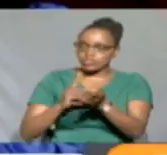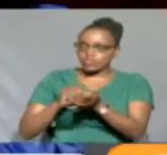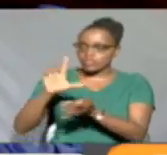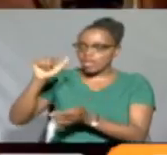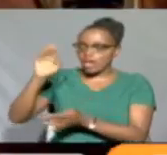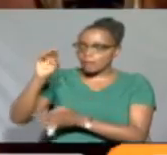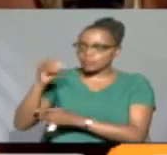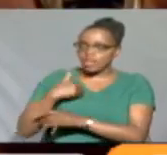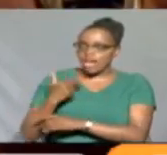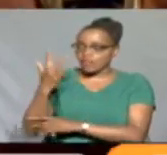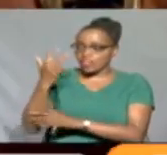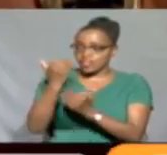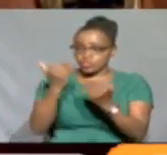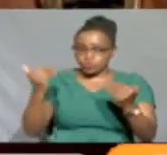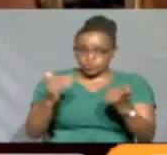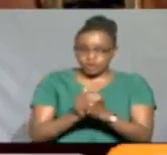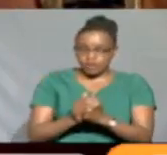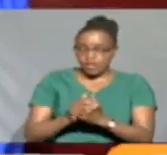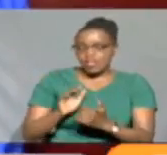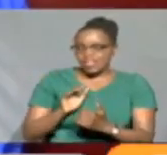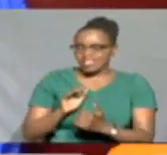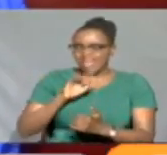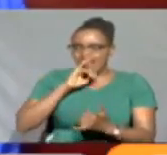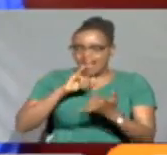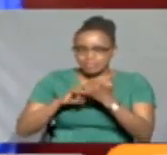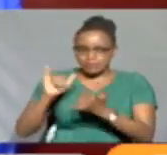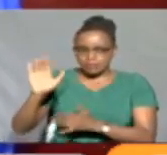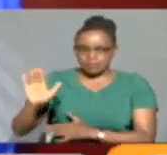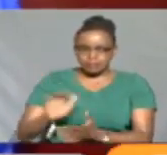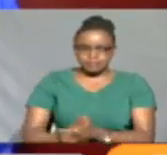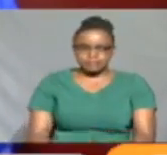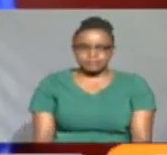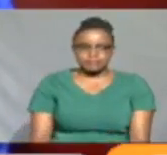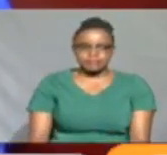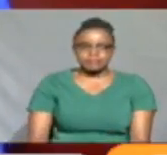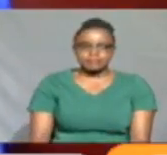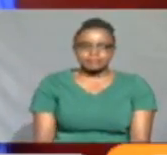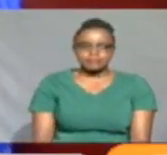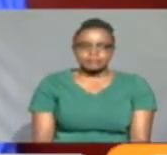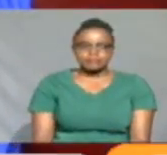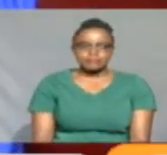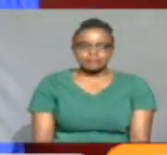Laboso, lives behind three children and a widower. Raquel Muigai, Citizen TV.